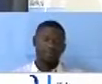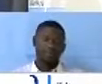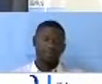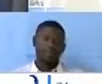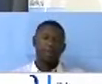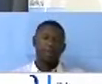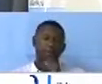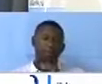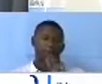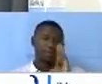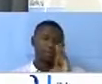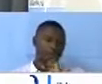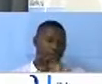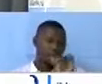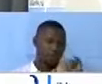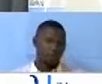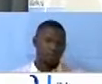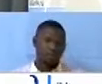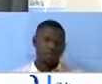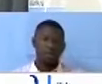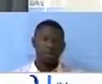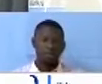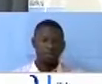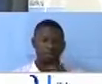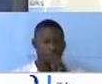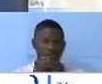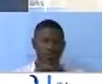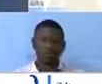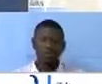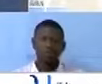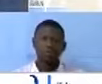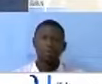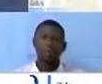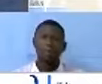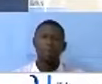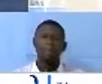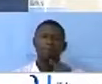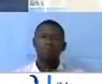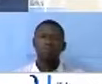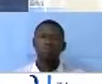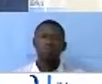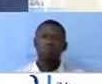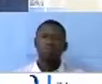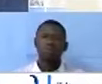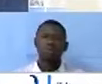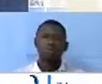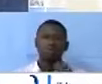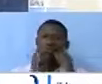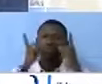I want to tell you that this is the most shocking testimony received so far